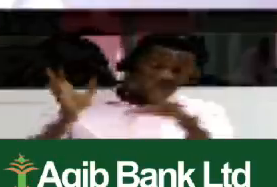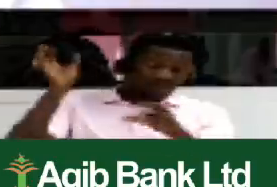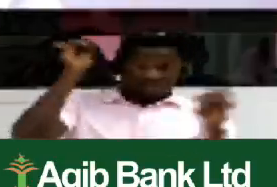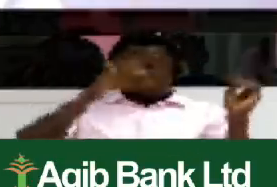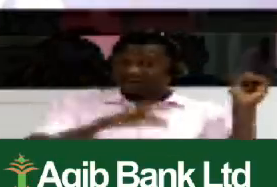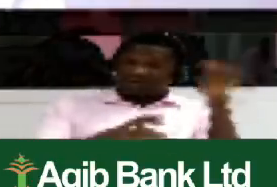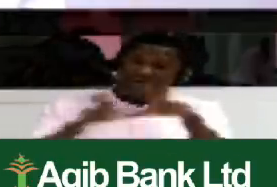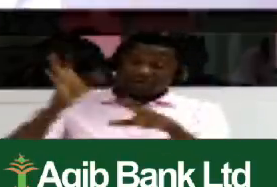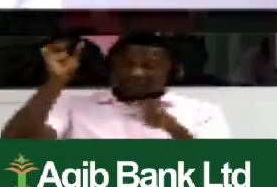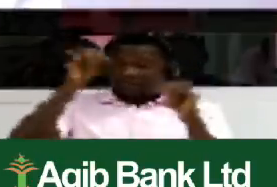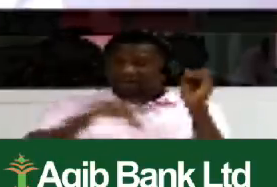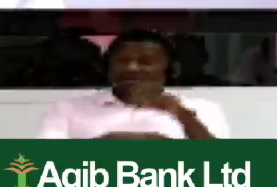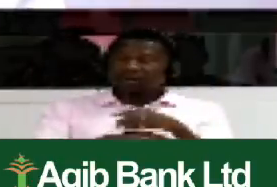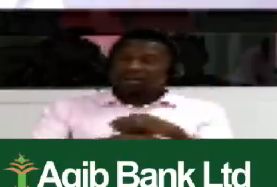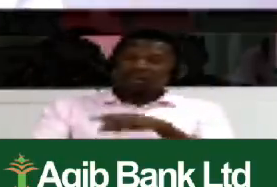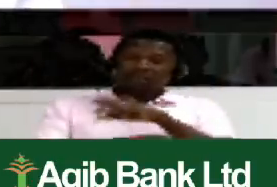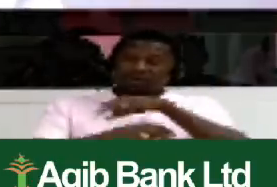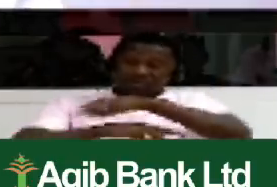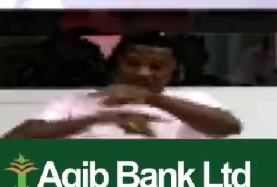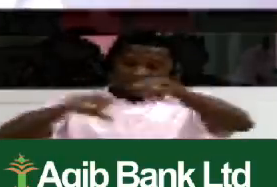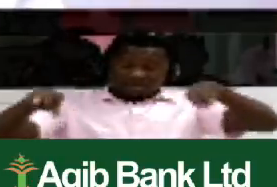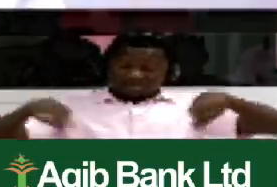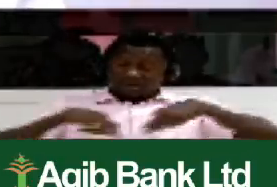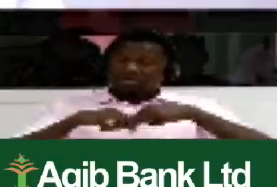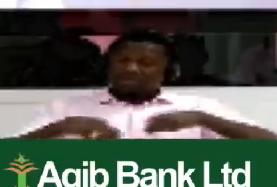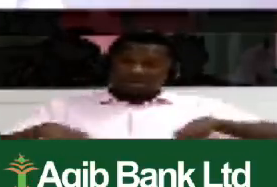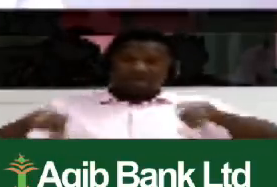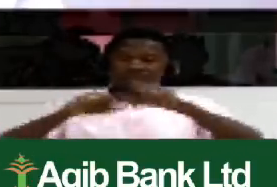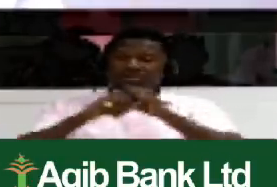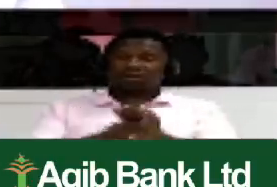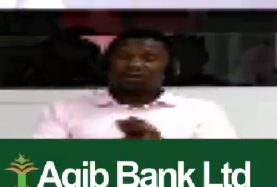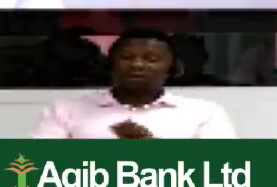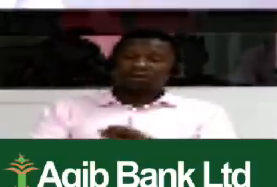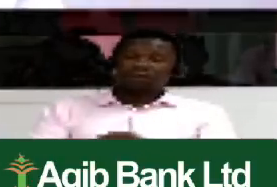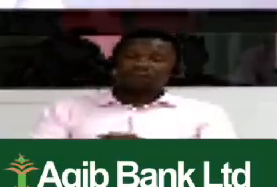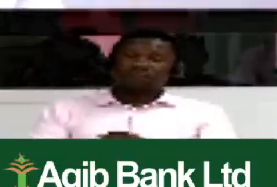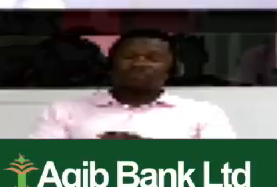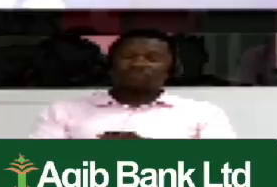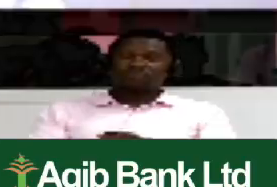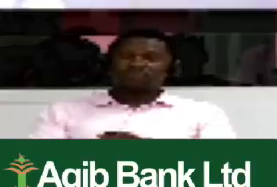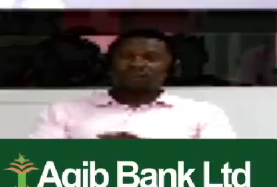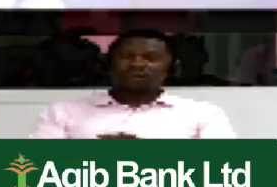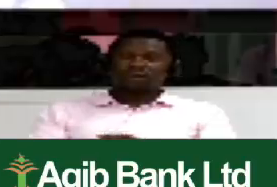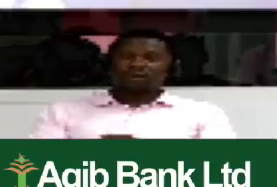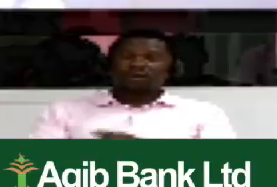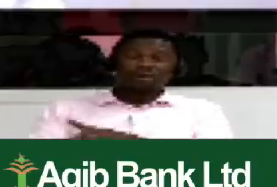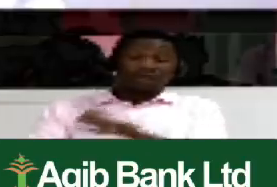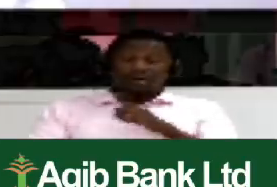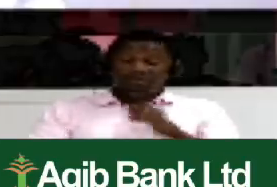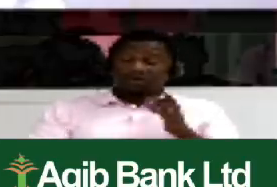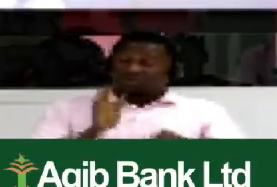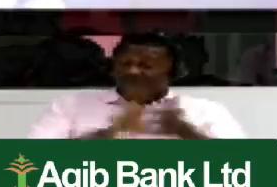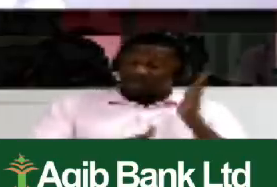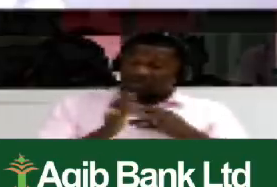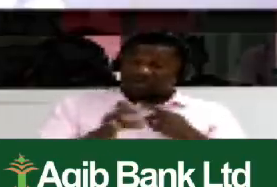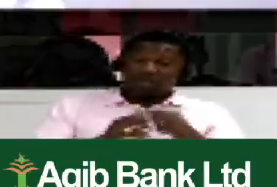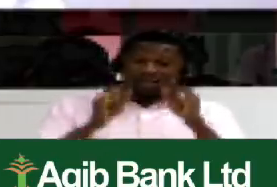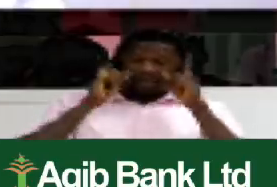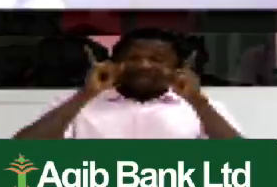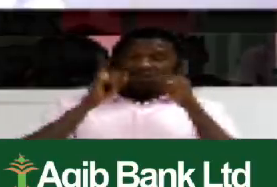they stormed the whole fire service compound, the premises. They had to run to run for their lives.